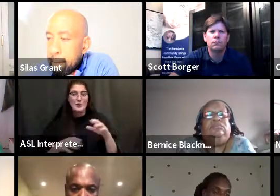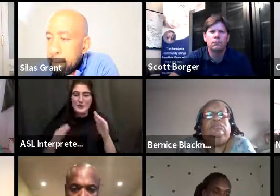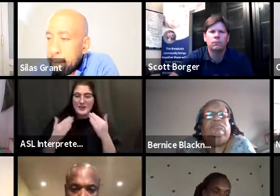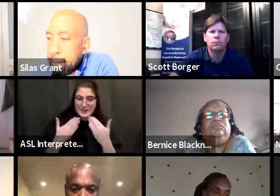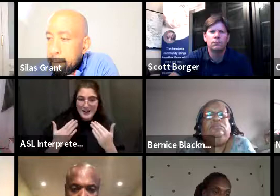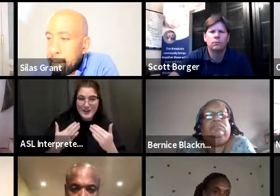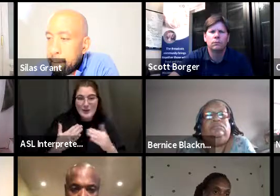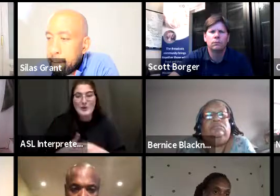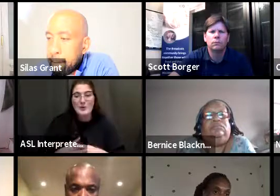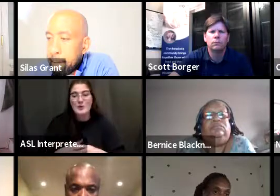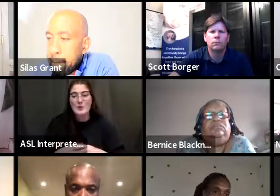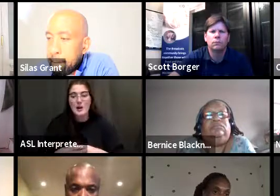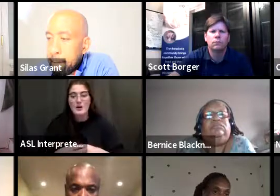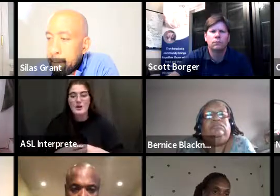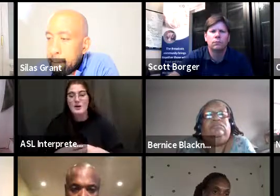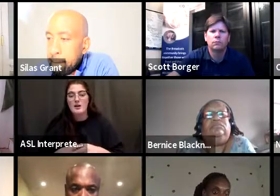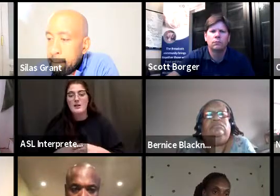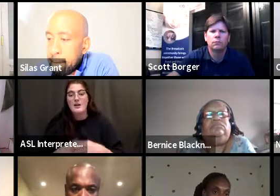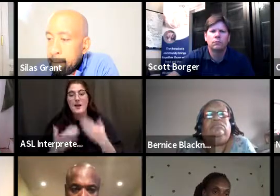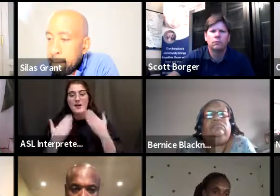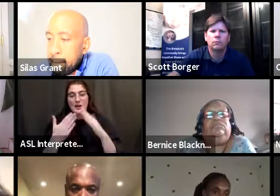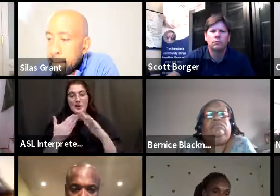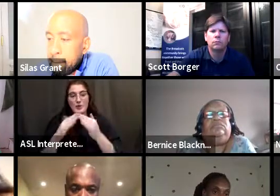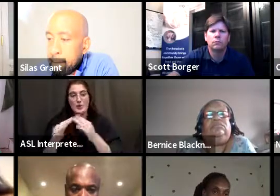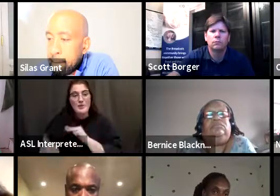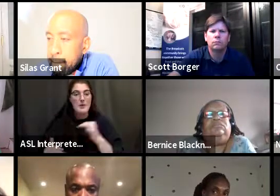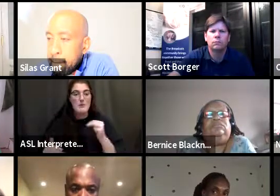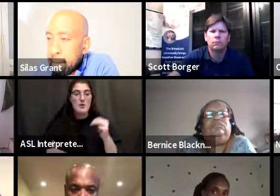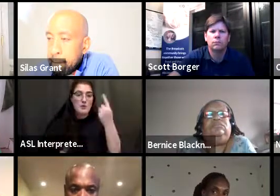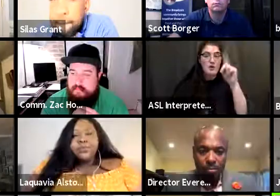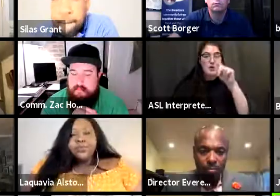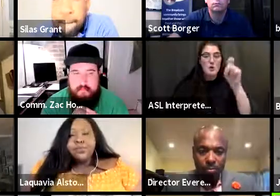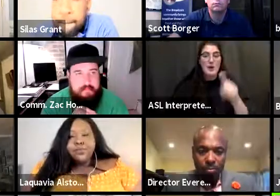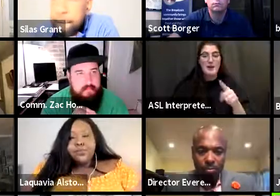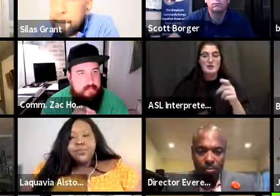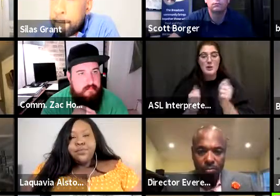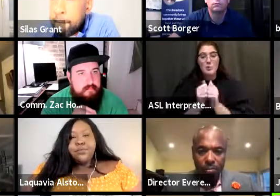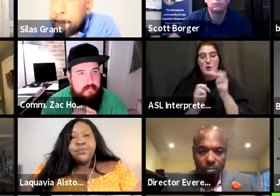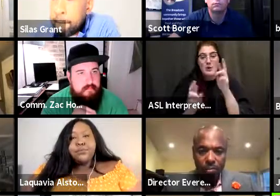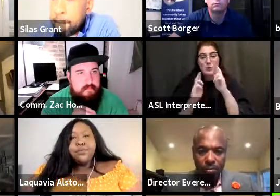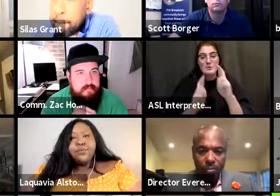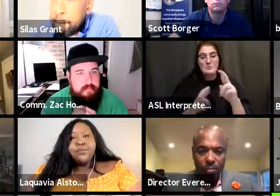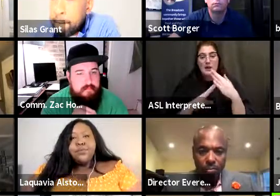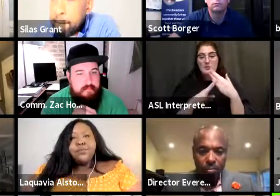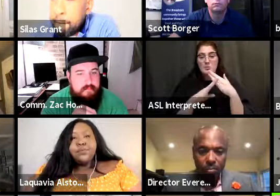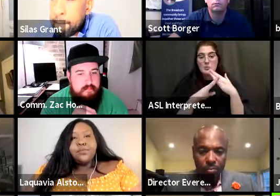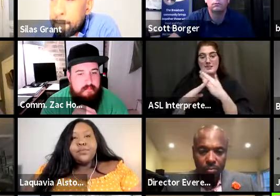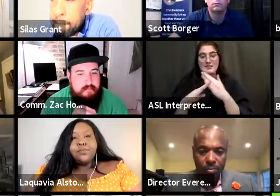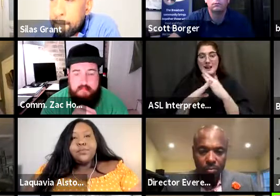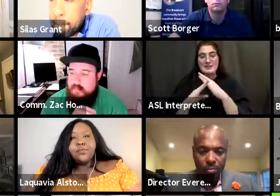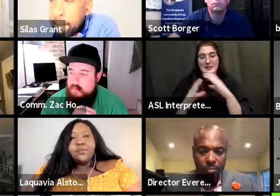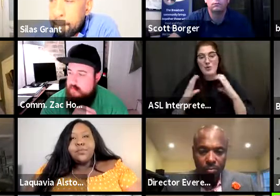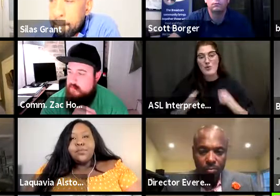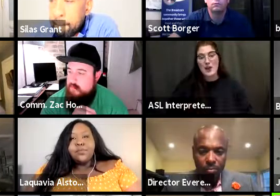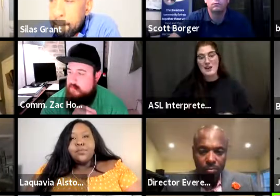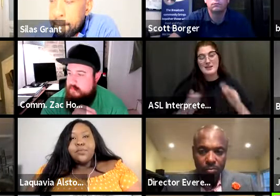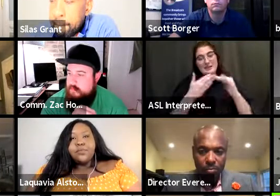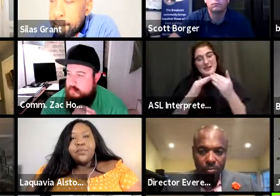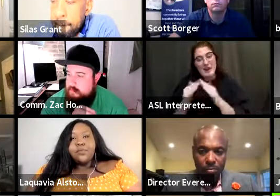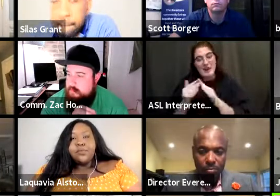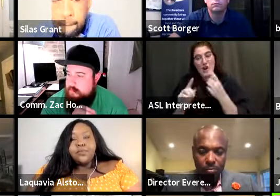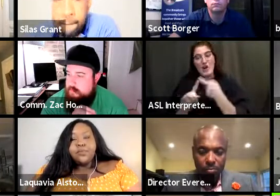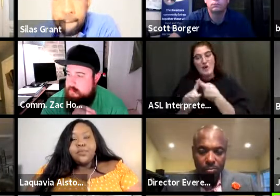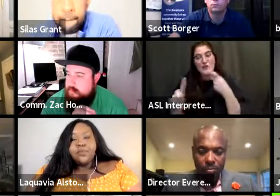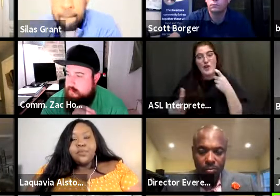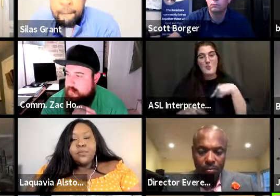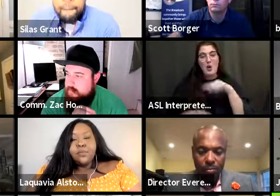Commissioner, and thank you, committee member, for the question. With respect to protecting residents, neighborhoods from our